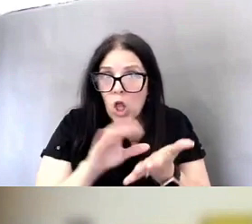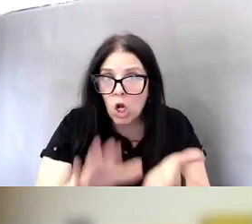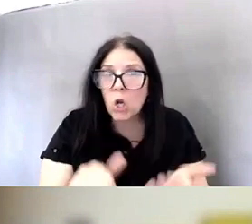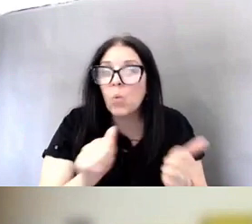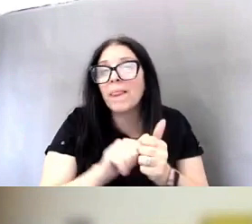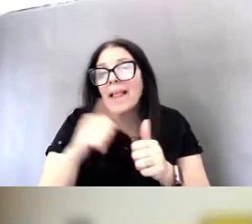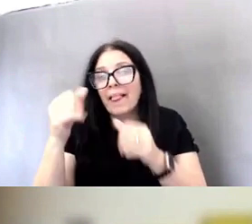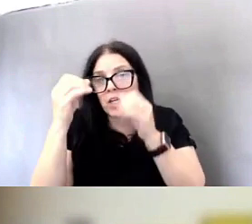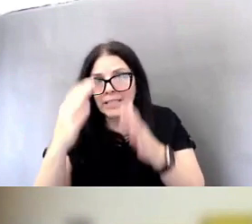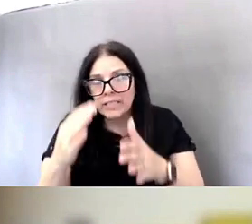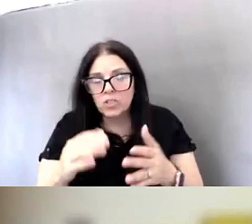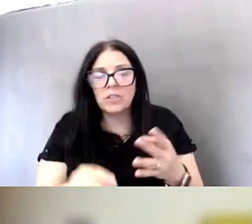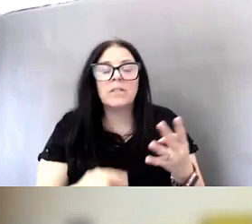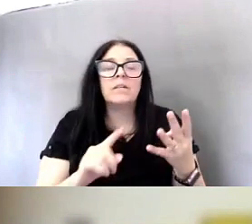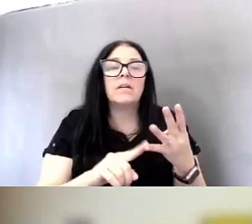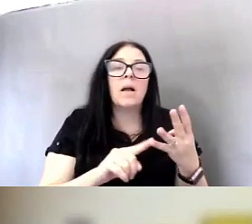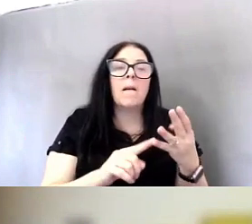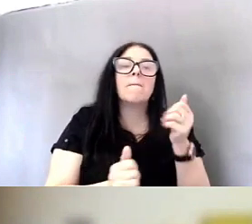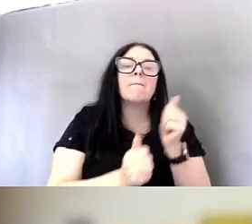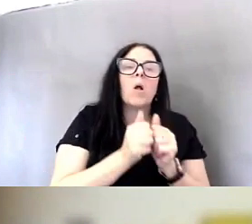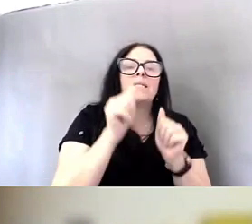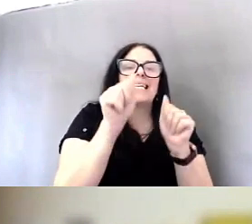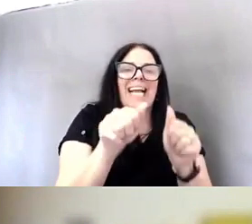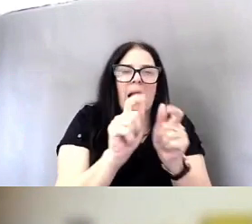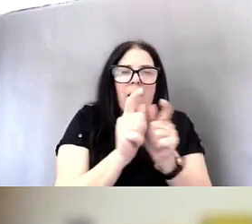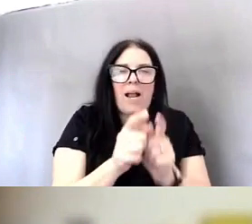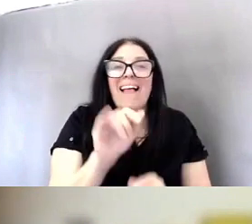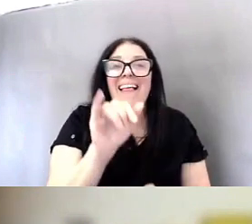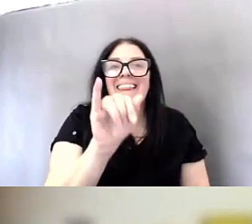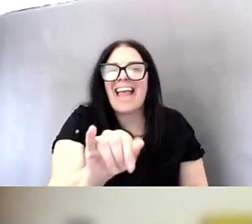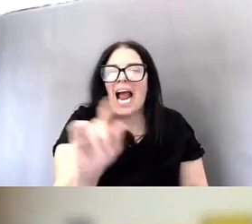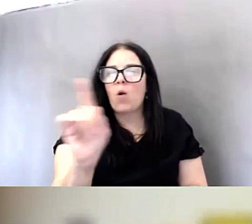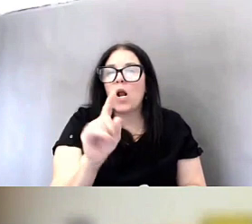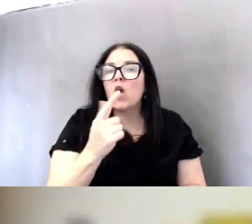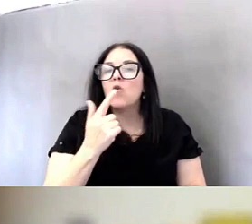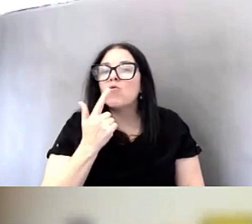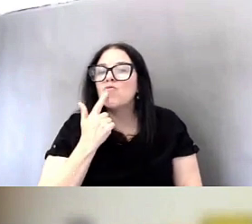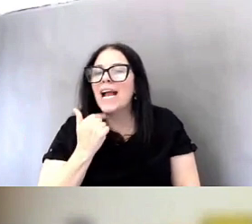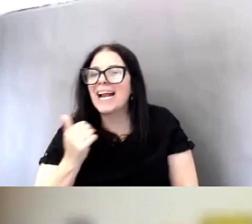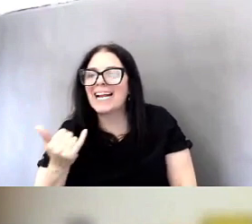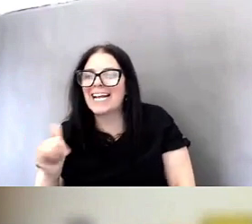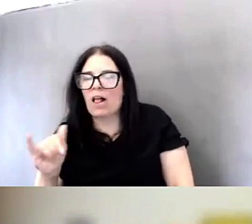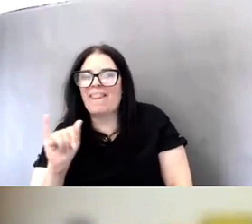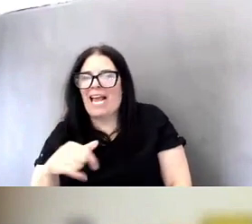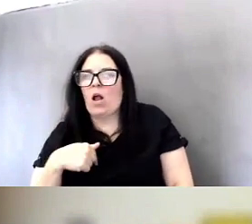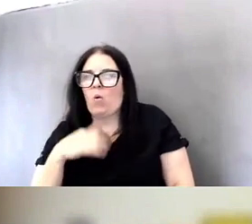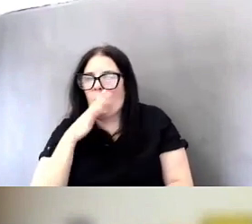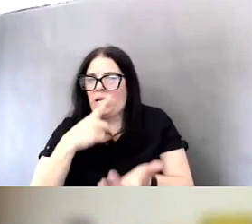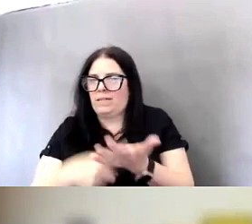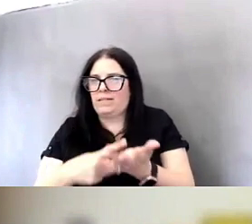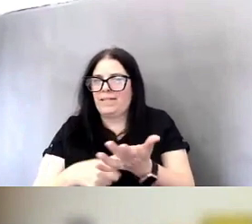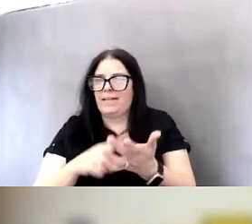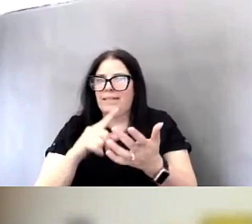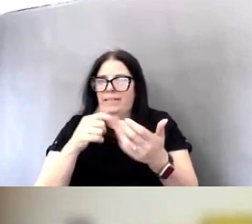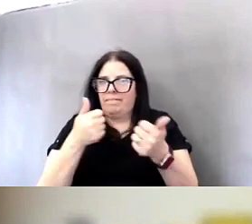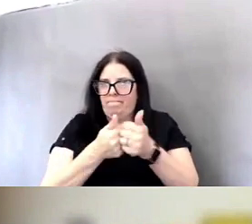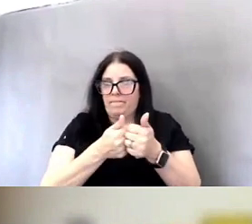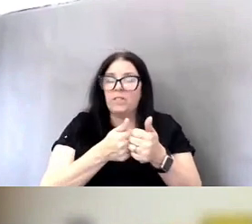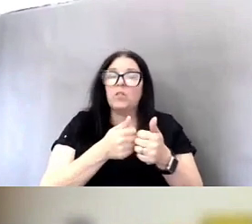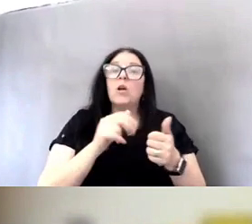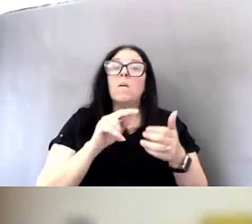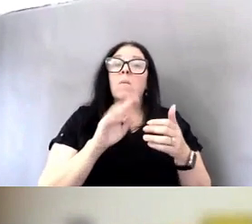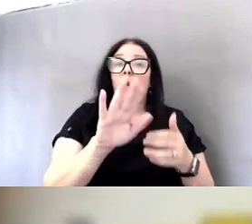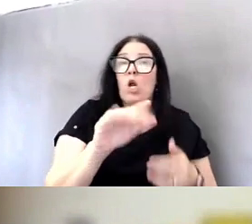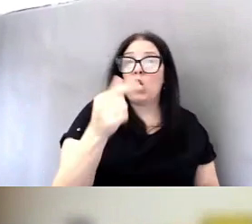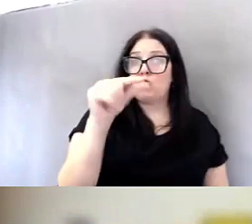mostly modifiable. Now we get into kind of the restrictions or limitations that we faced. So most are